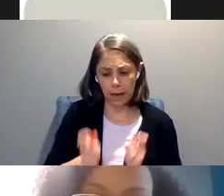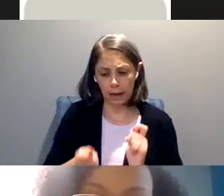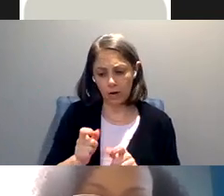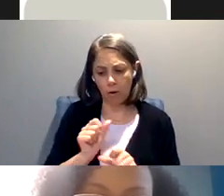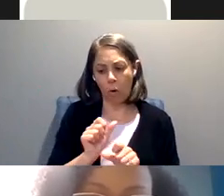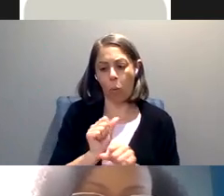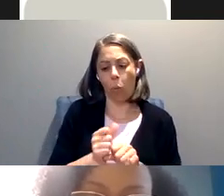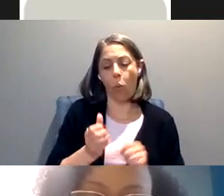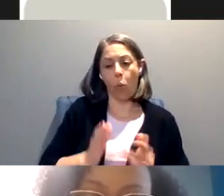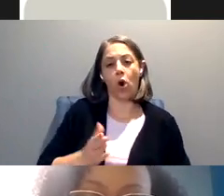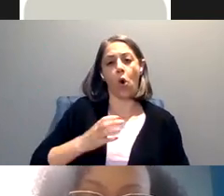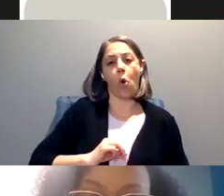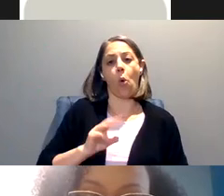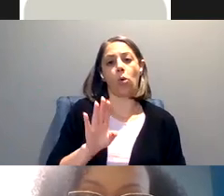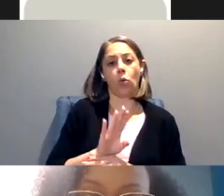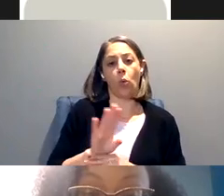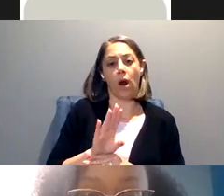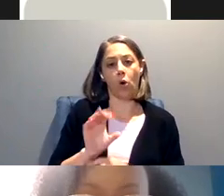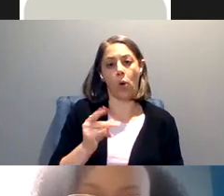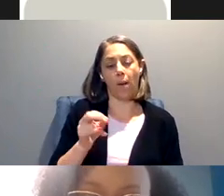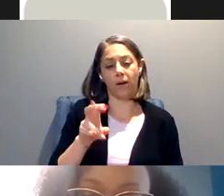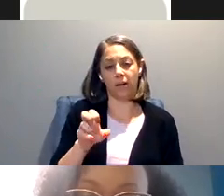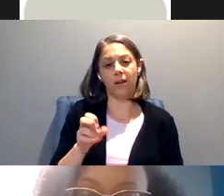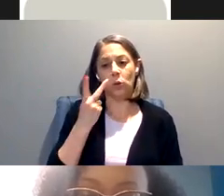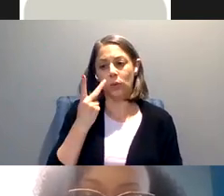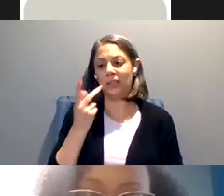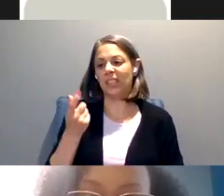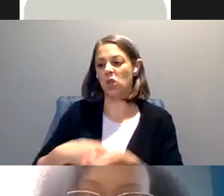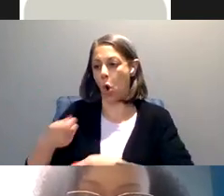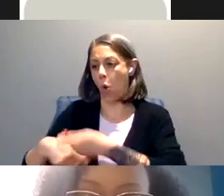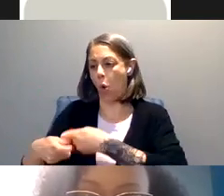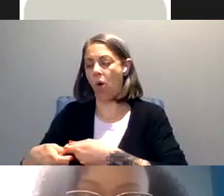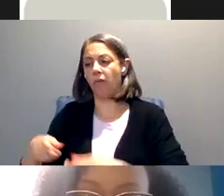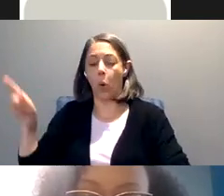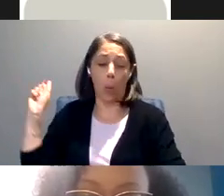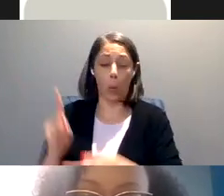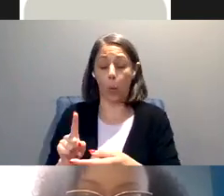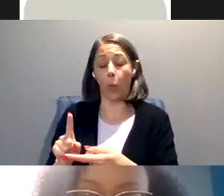across the country, we see that turnover is dramatically reduced by more than half.